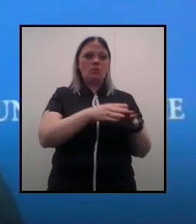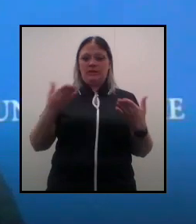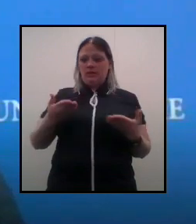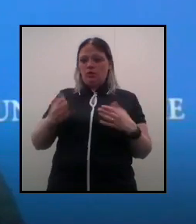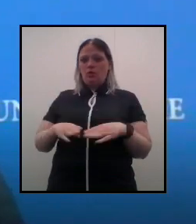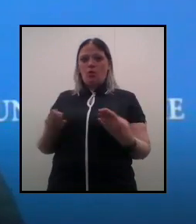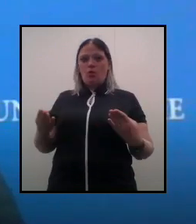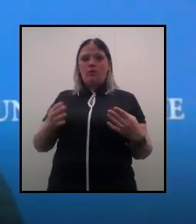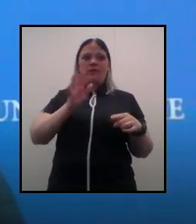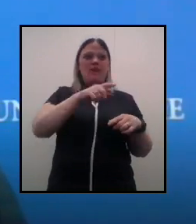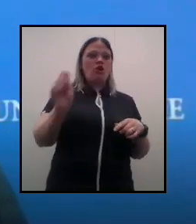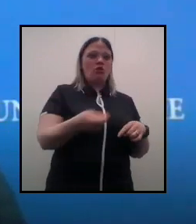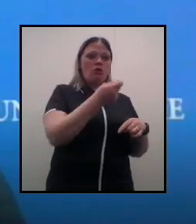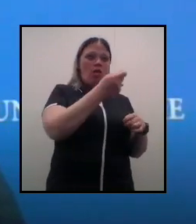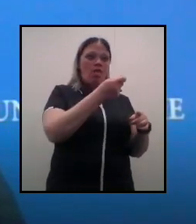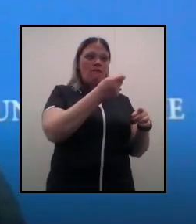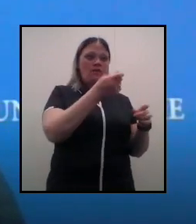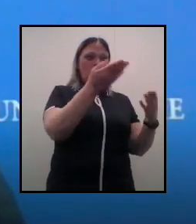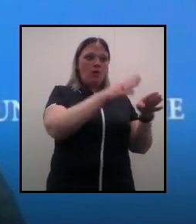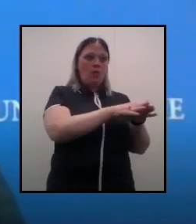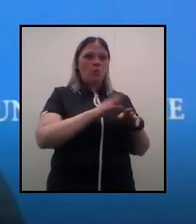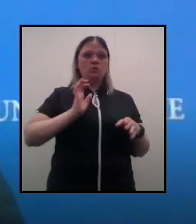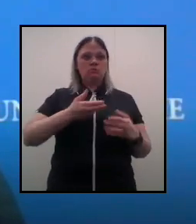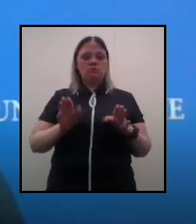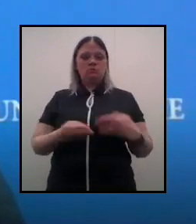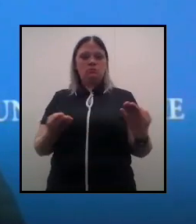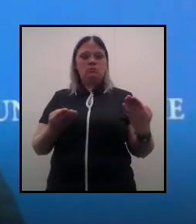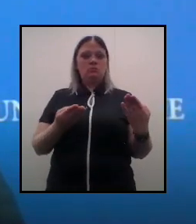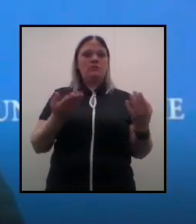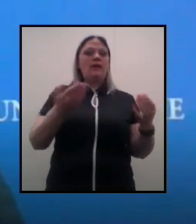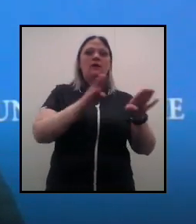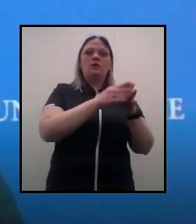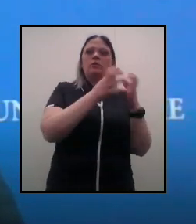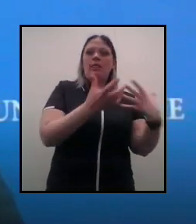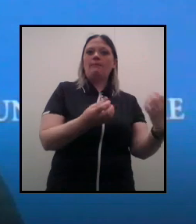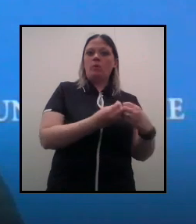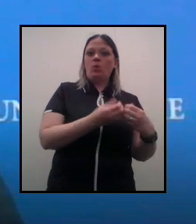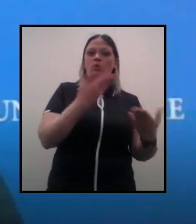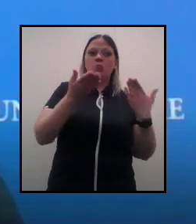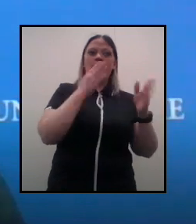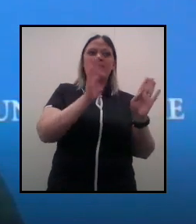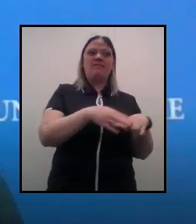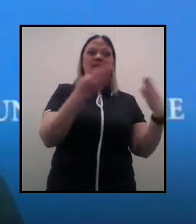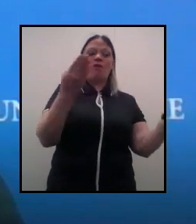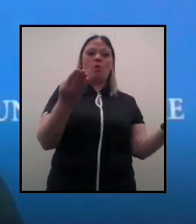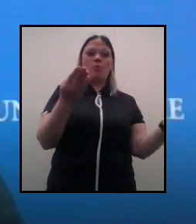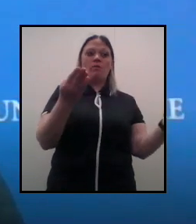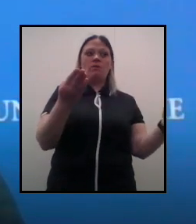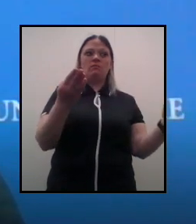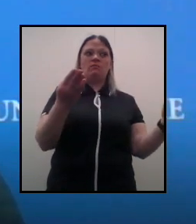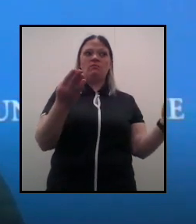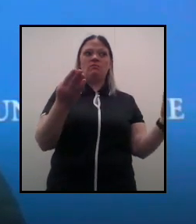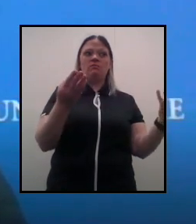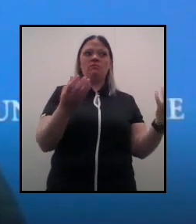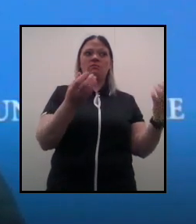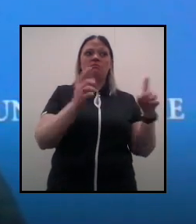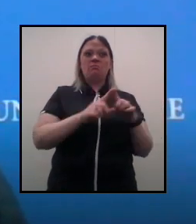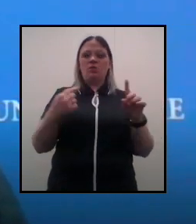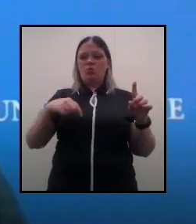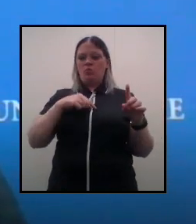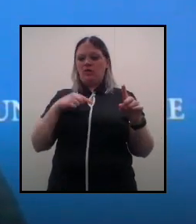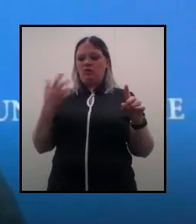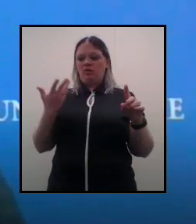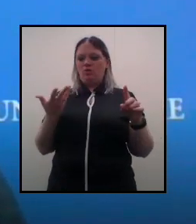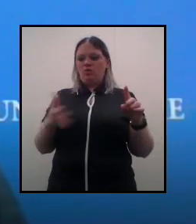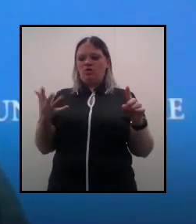golf courses are closed. They've closed a lot more things, so they may reopen things that technically we've already opened. So I think it